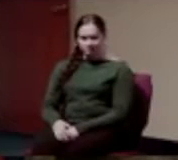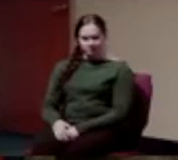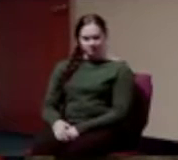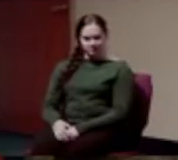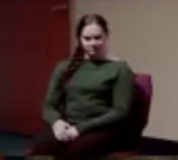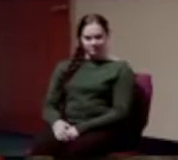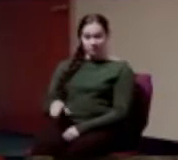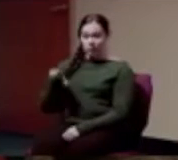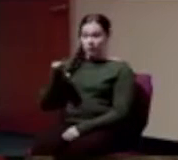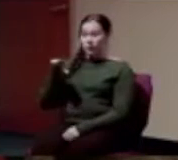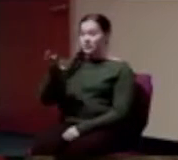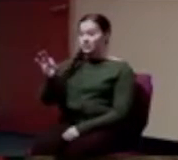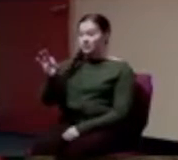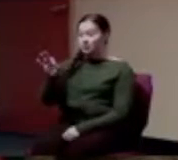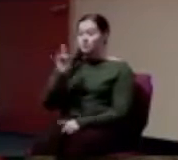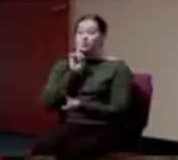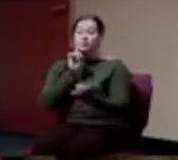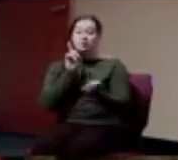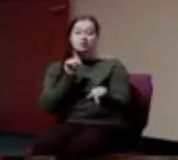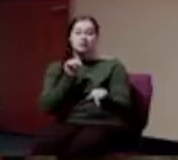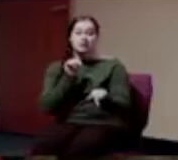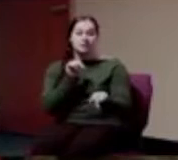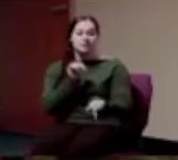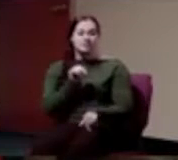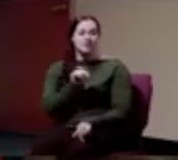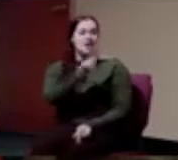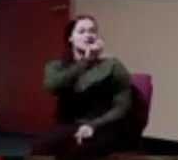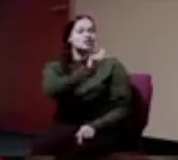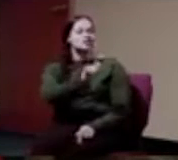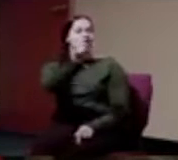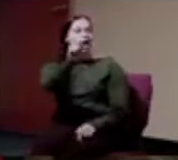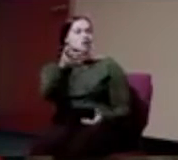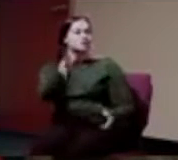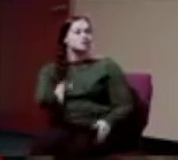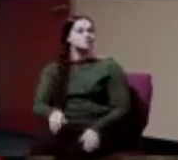And Christian Fellowship responded, done.